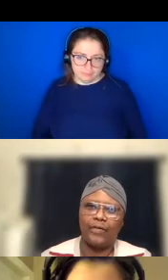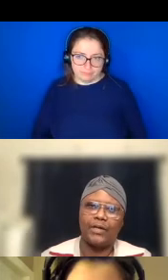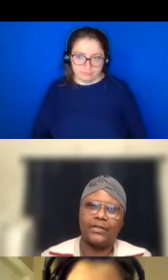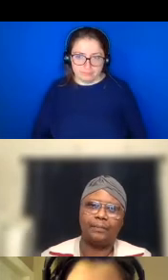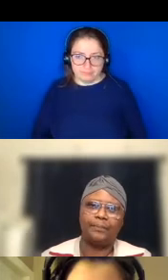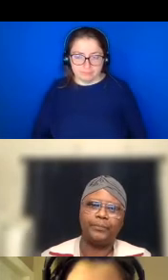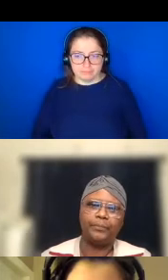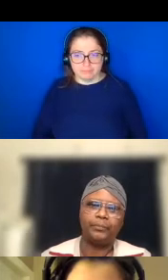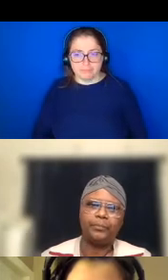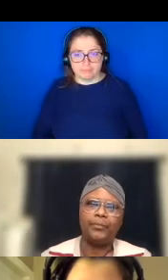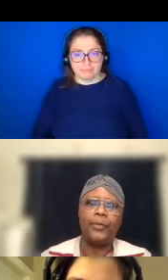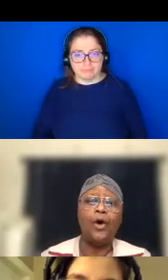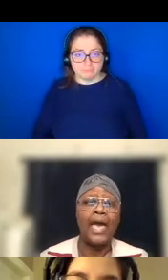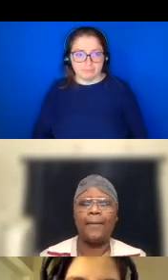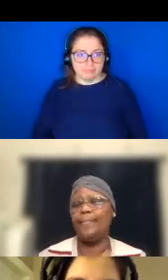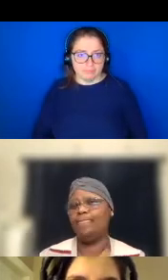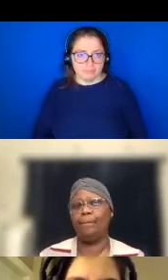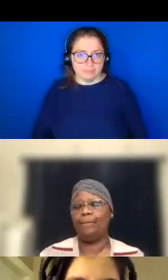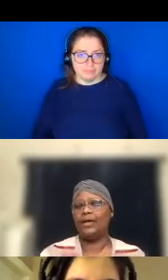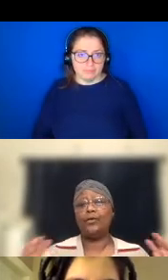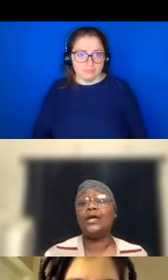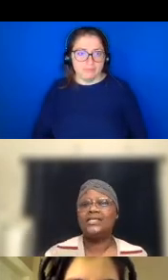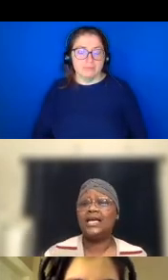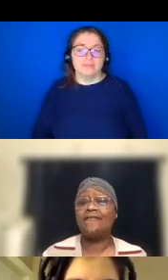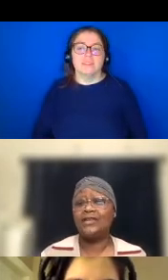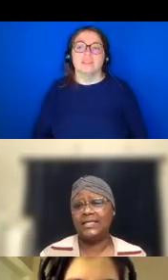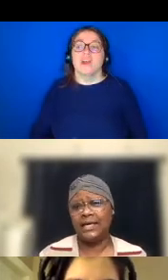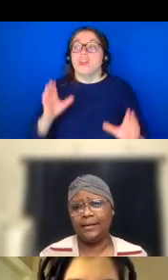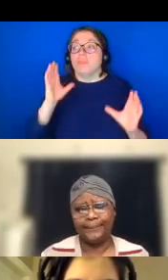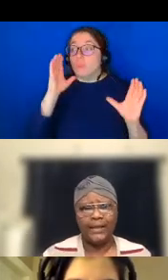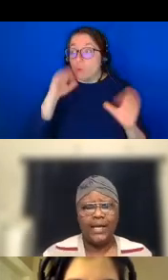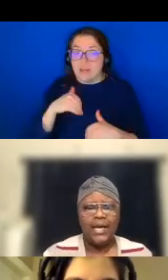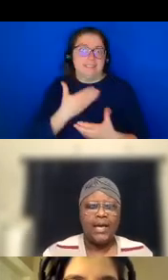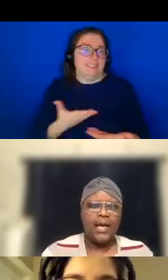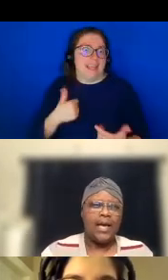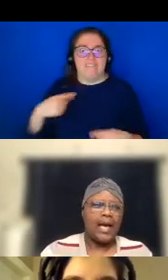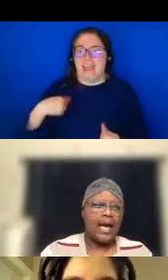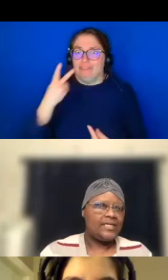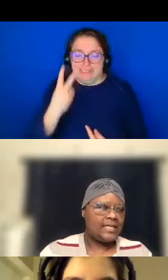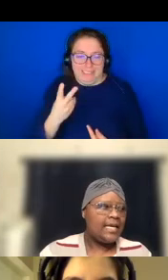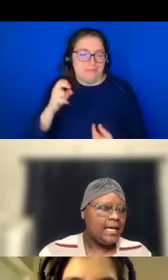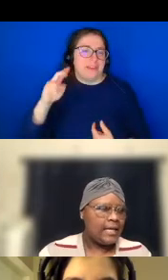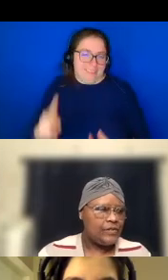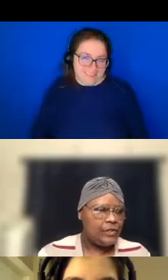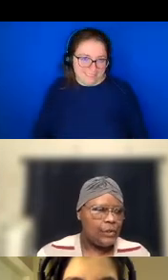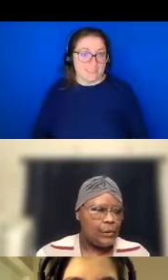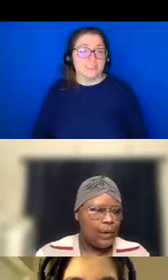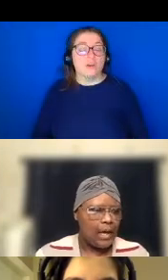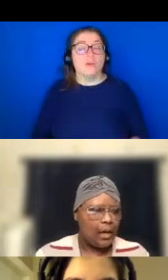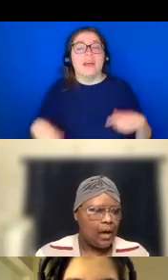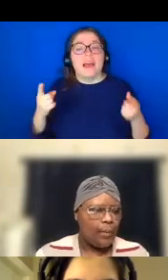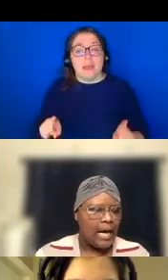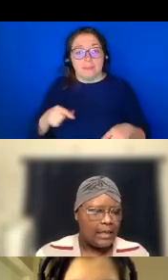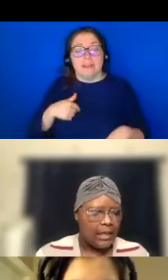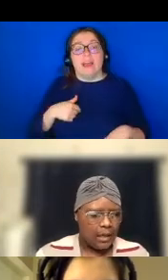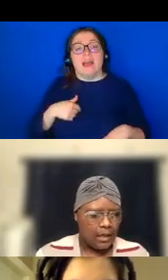with us. Okay, the weirdest thing I've ever seen. I was standing next to